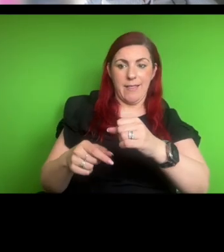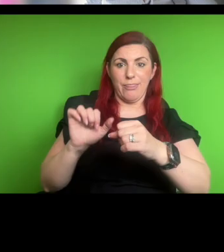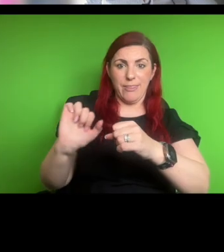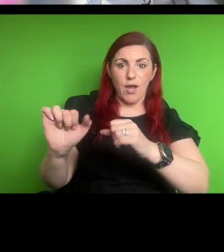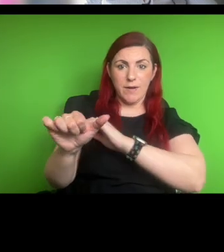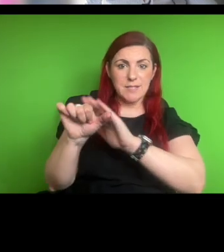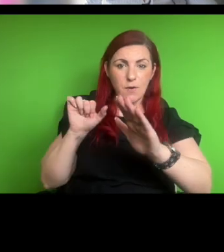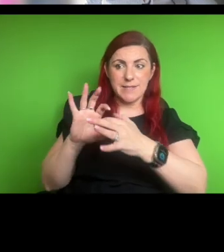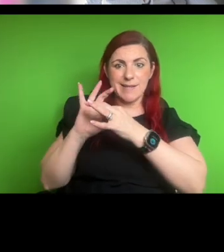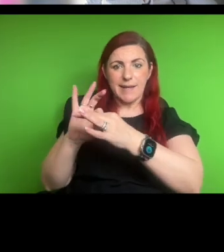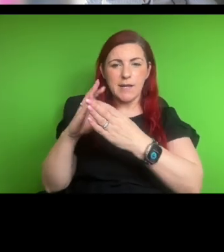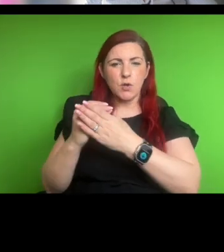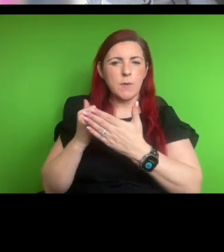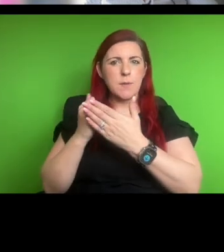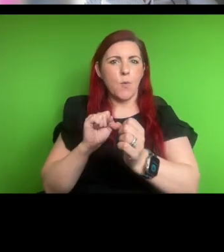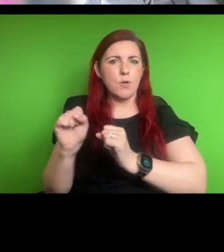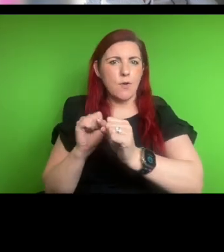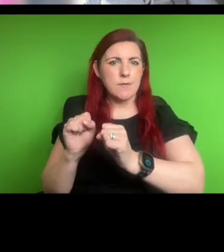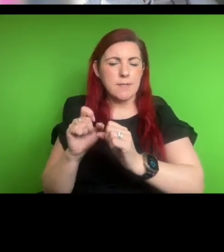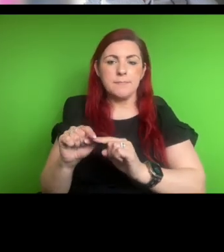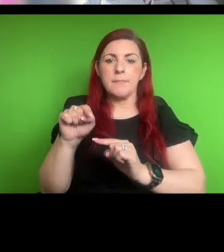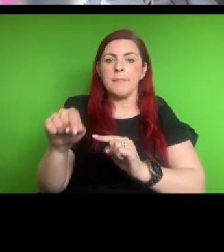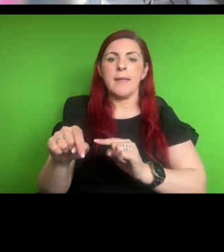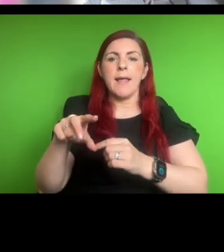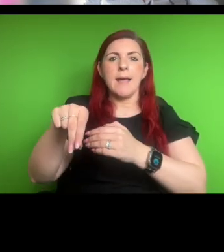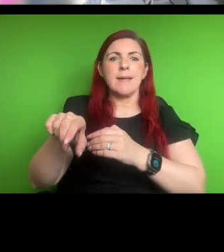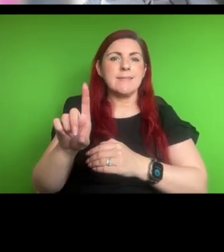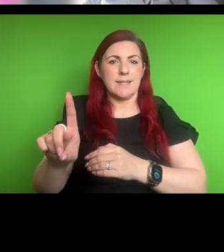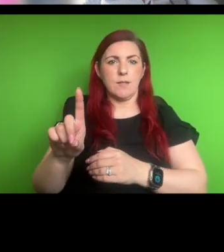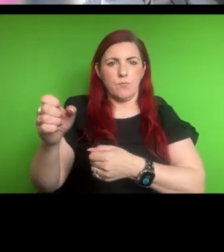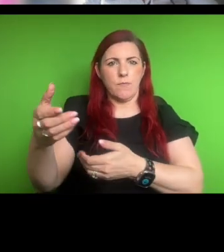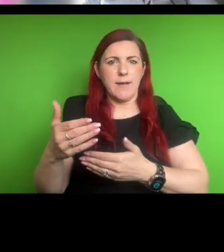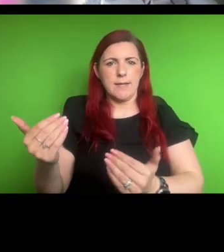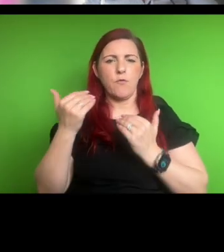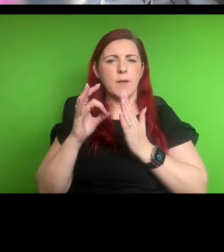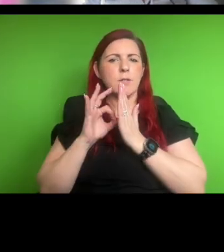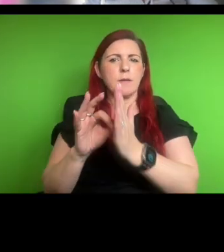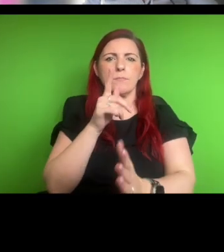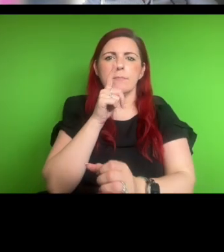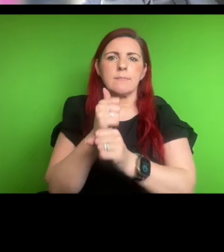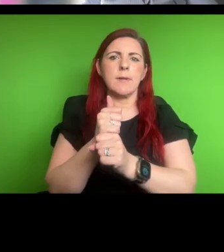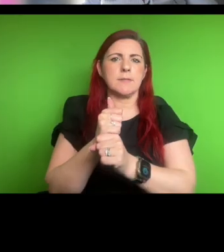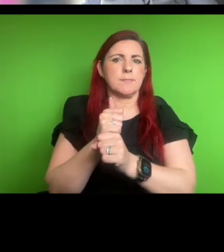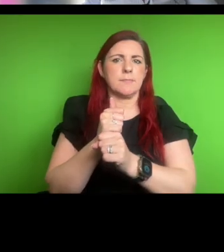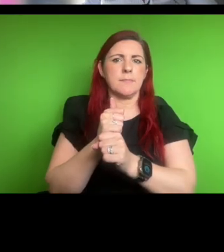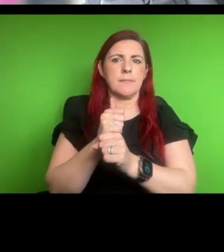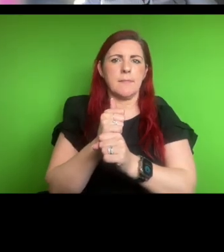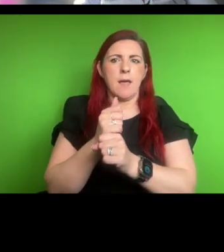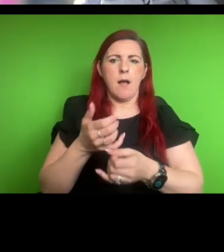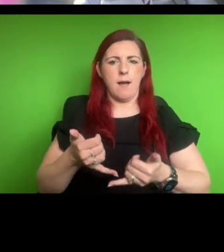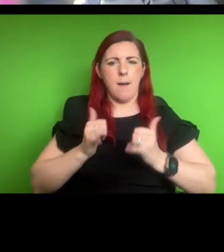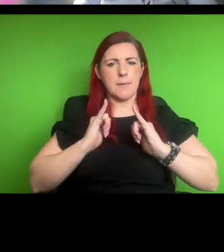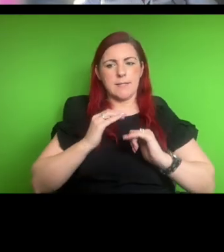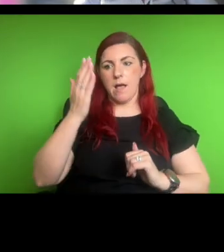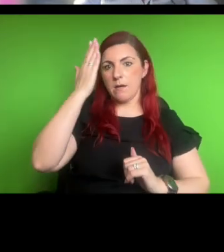D provides information guidance on with respect to competence and knowledge of support service